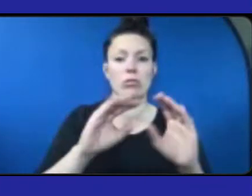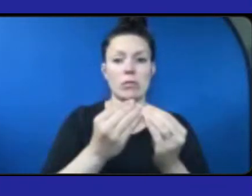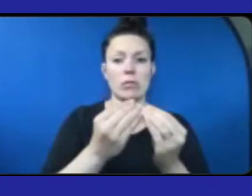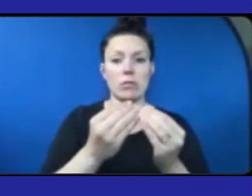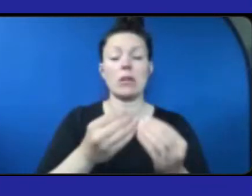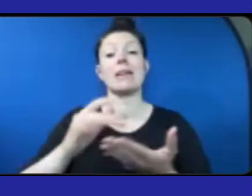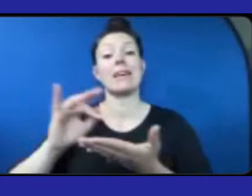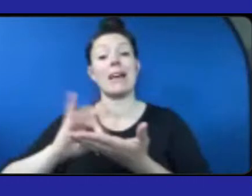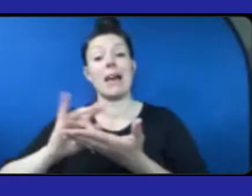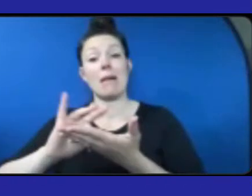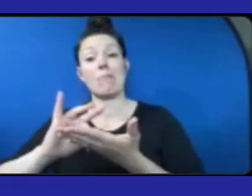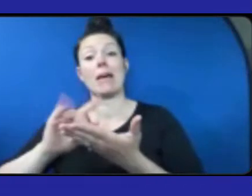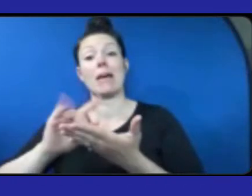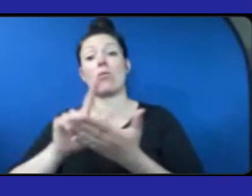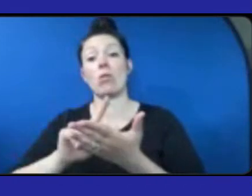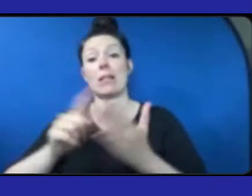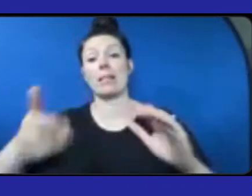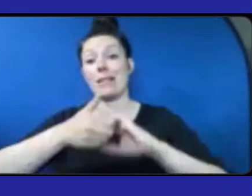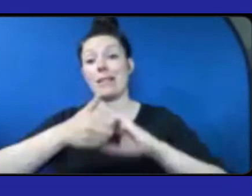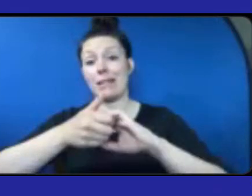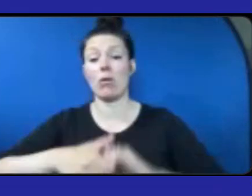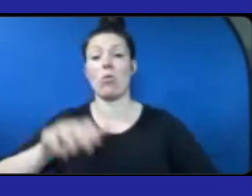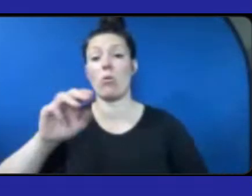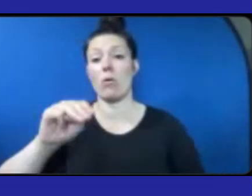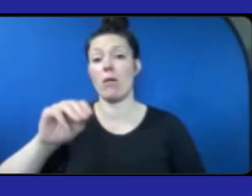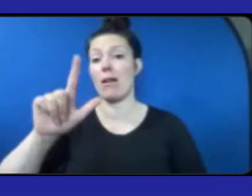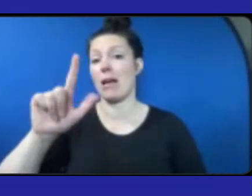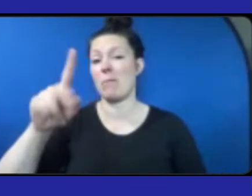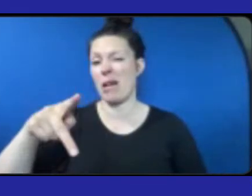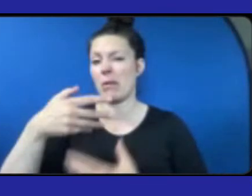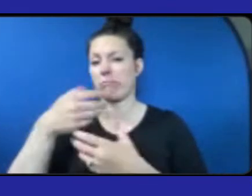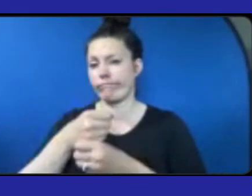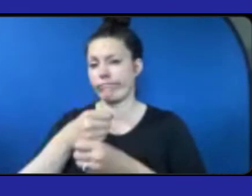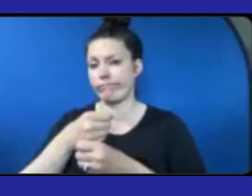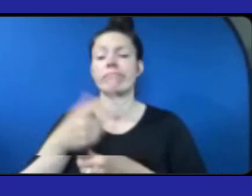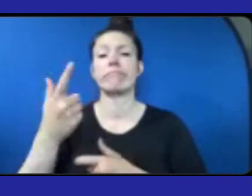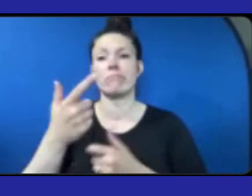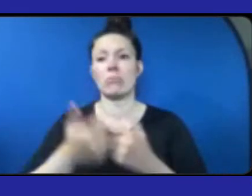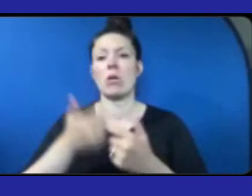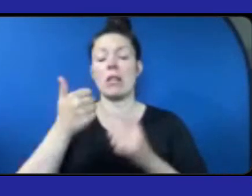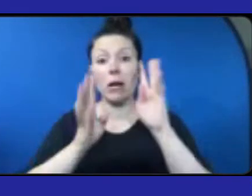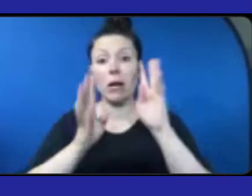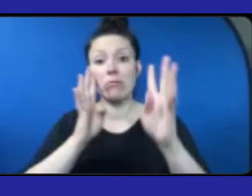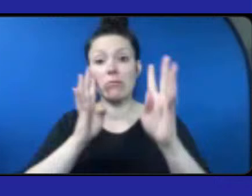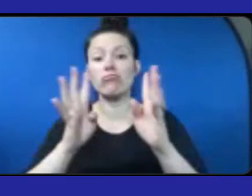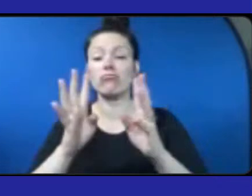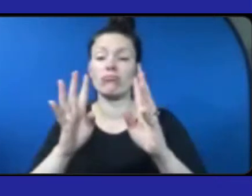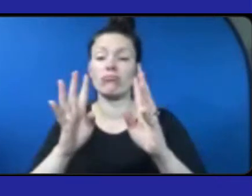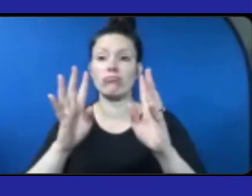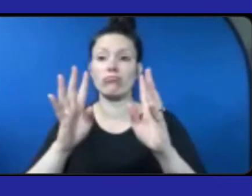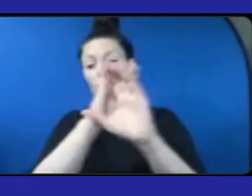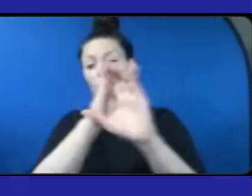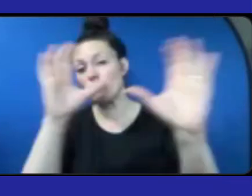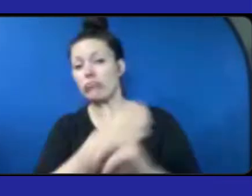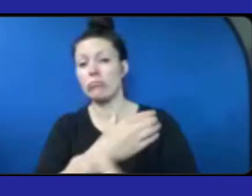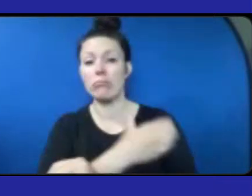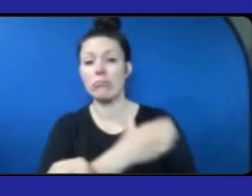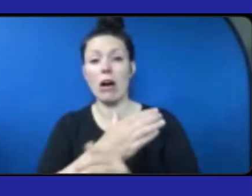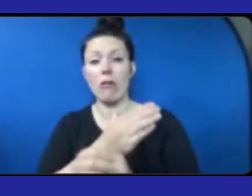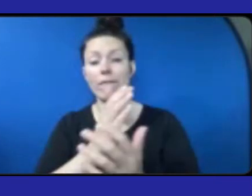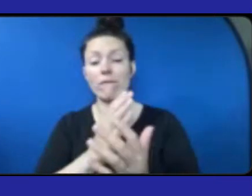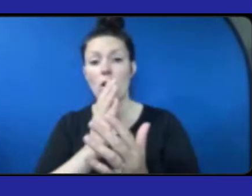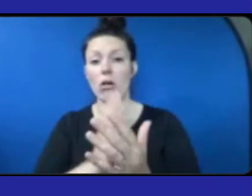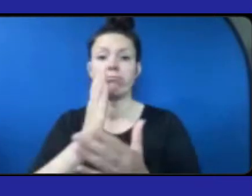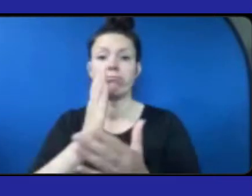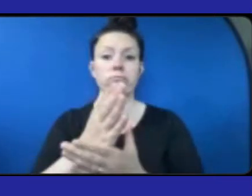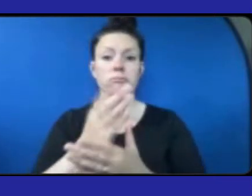legal partnerships, or MLPs as they are known, are one of the most innovative and powerful interventions for addressing social